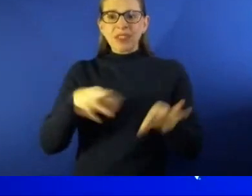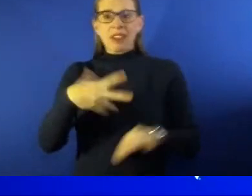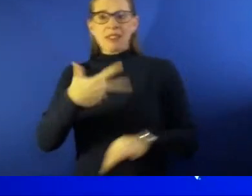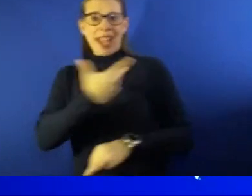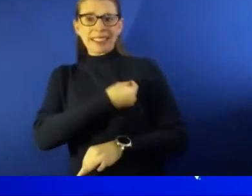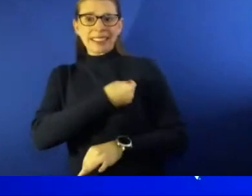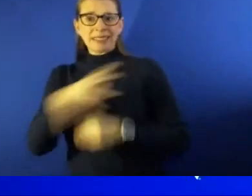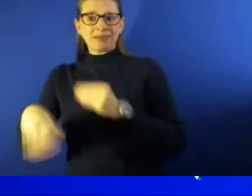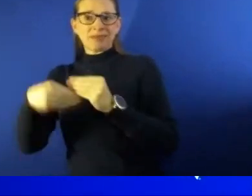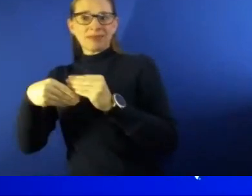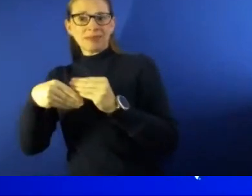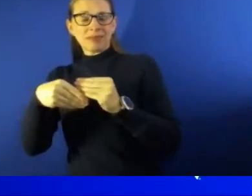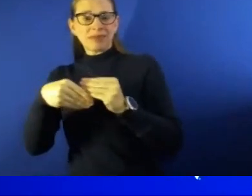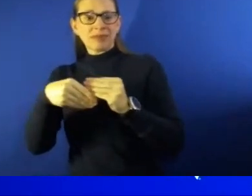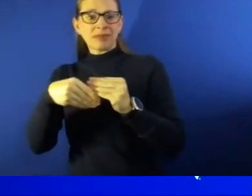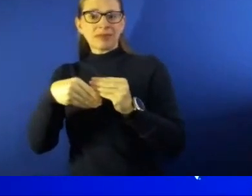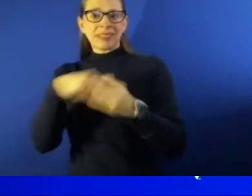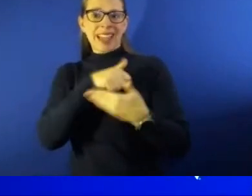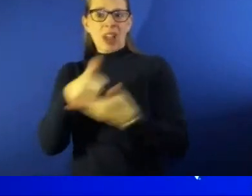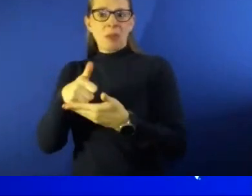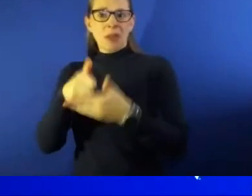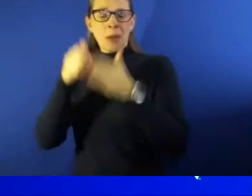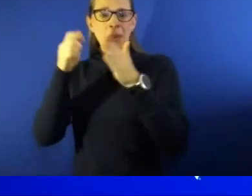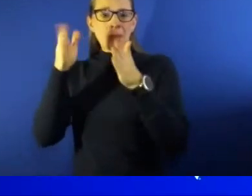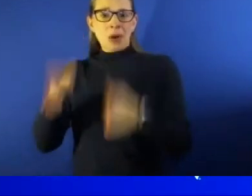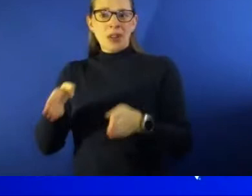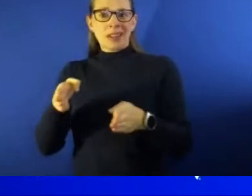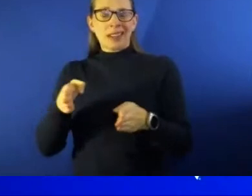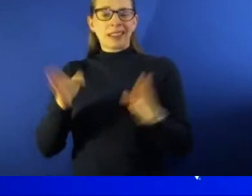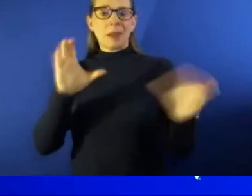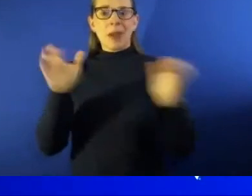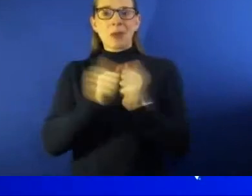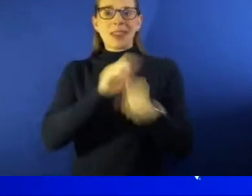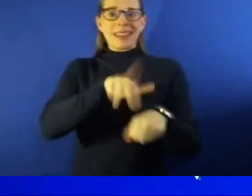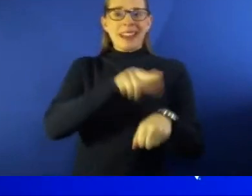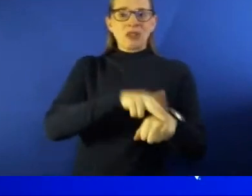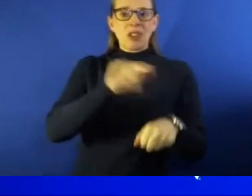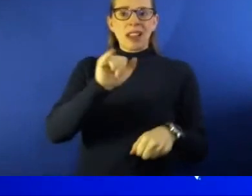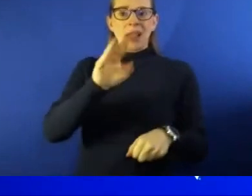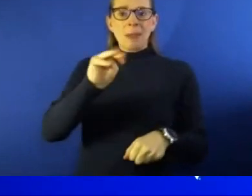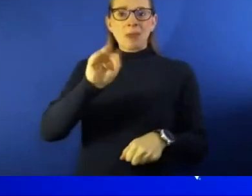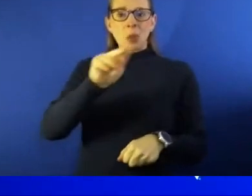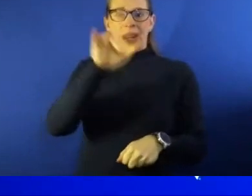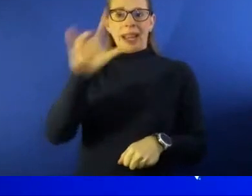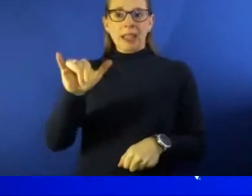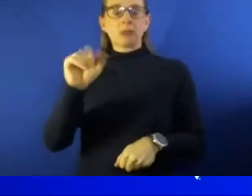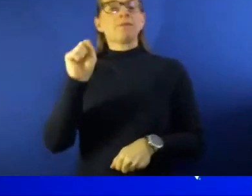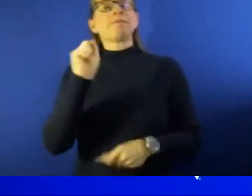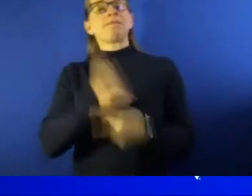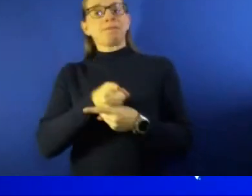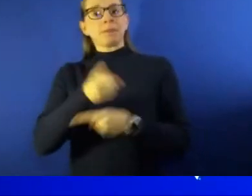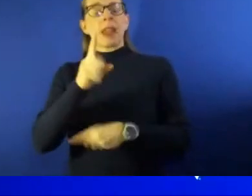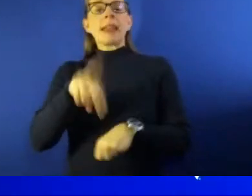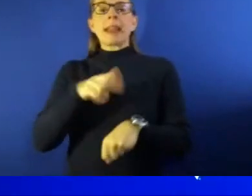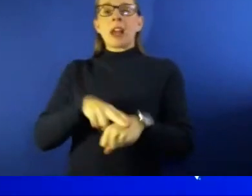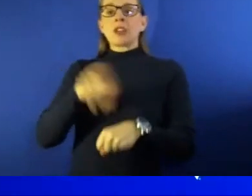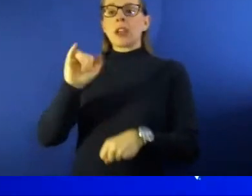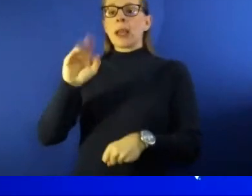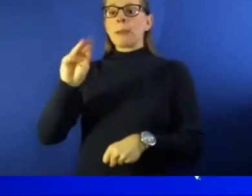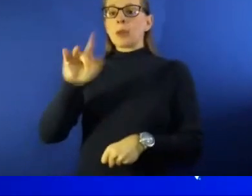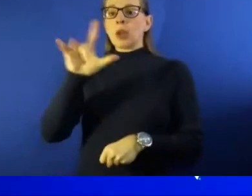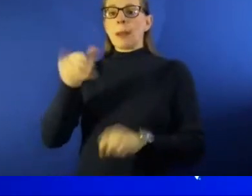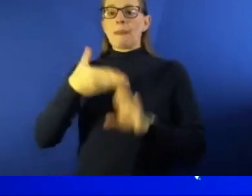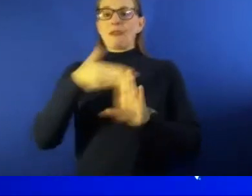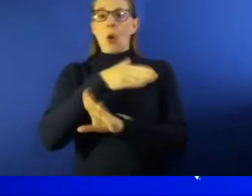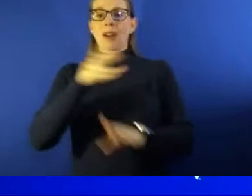to help that person versus so-called natural immunity. Yeah, so natural immunity before Delta, we certainly saw